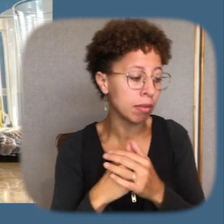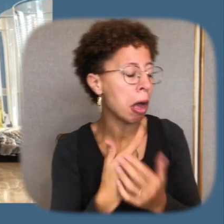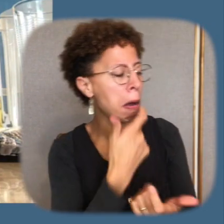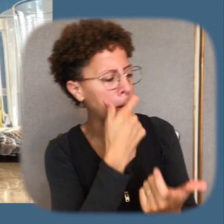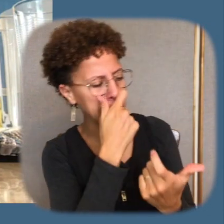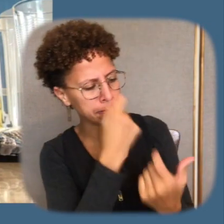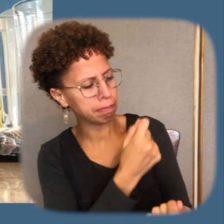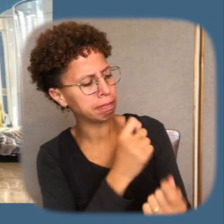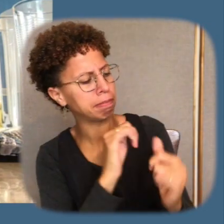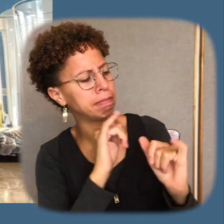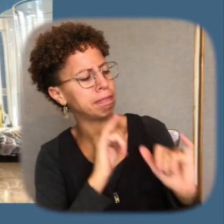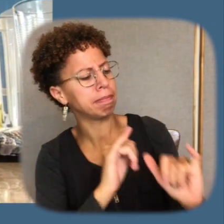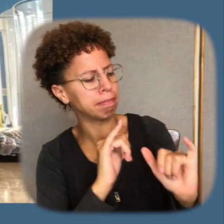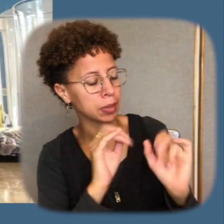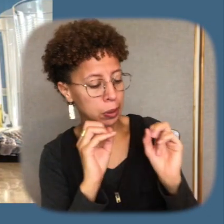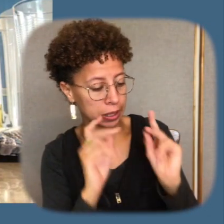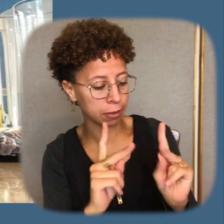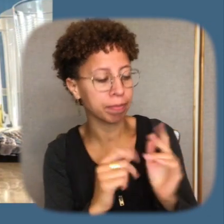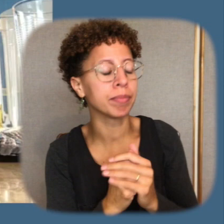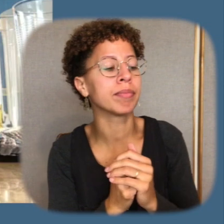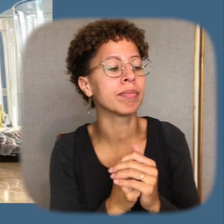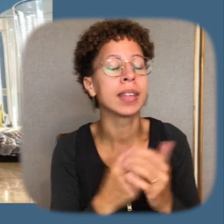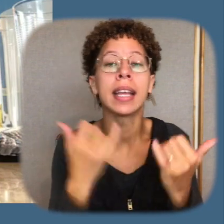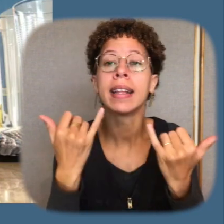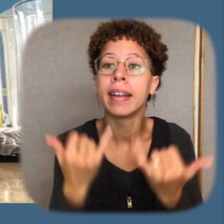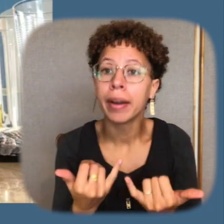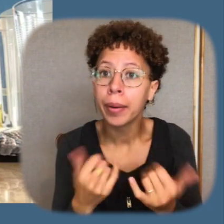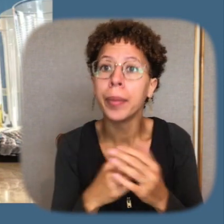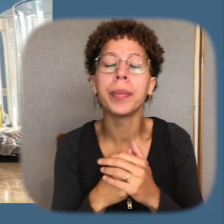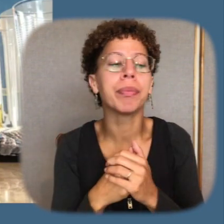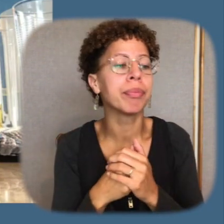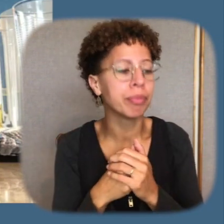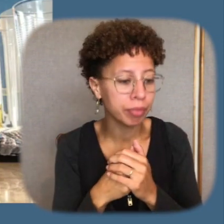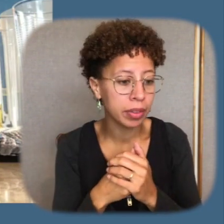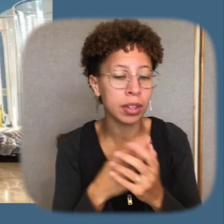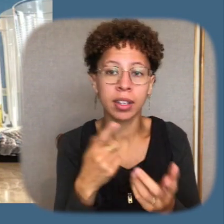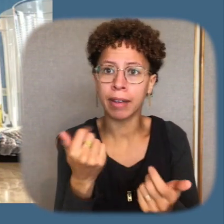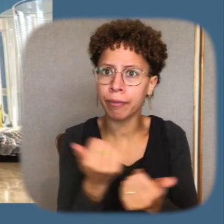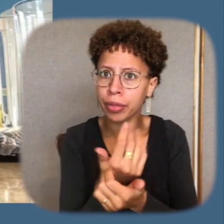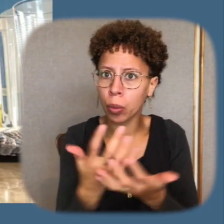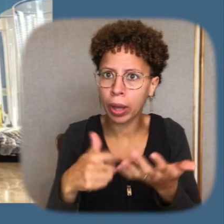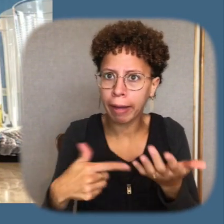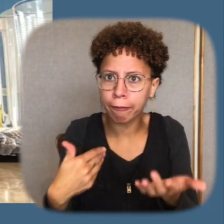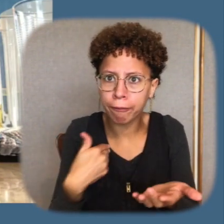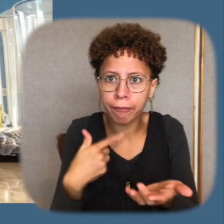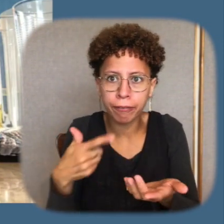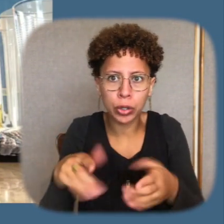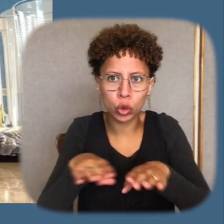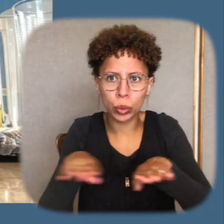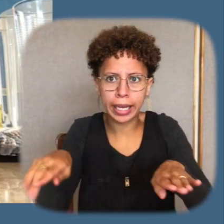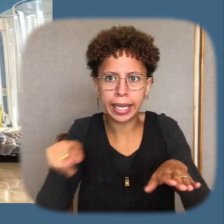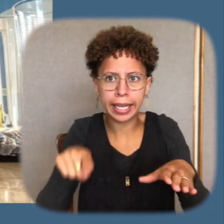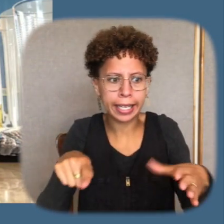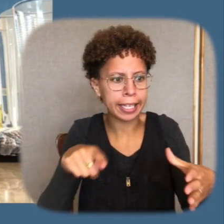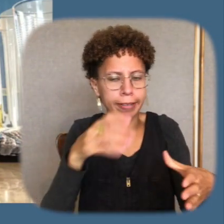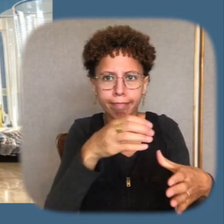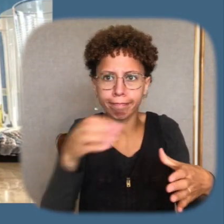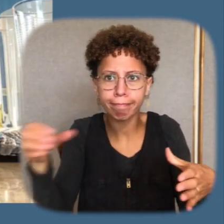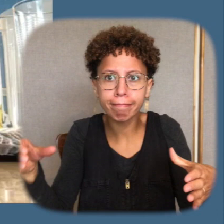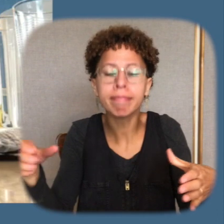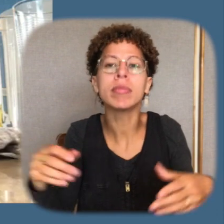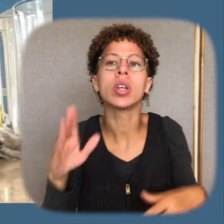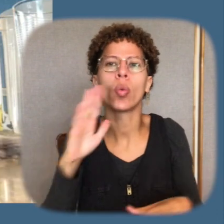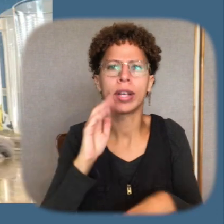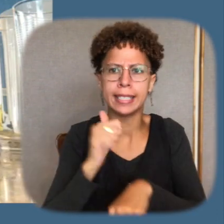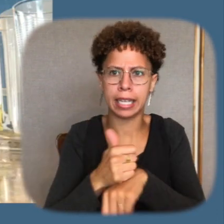very interesting. Okay, so here is everything that Simon has on his tray, and he's going to arrange